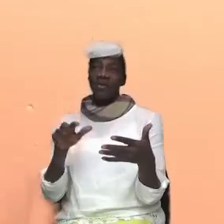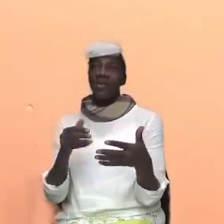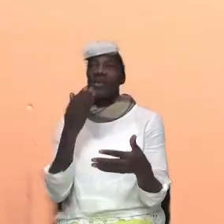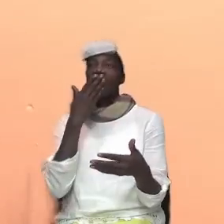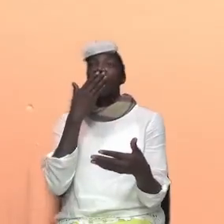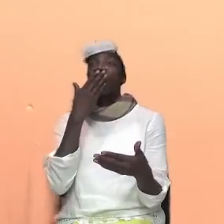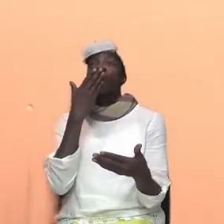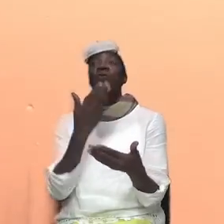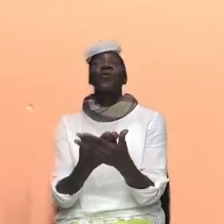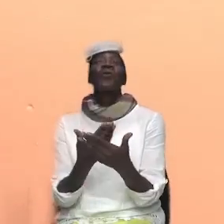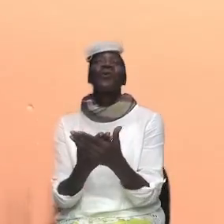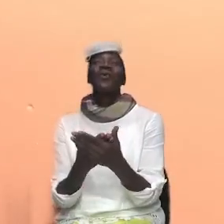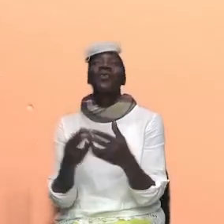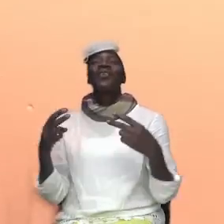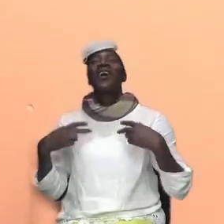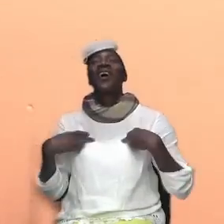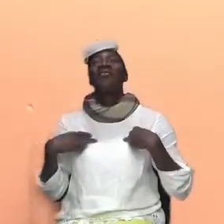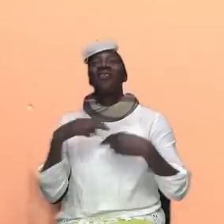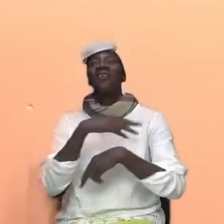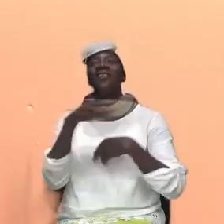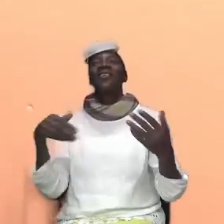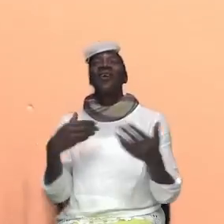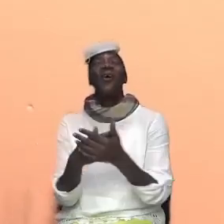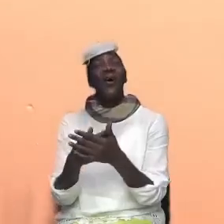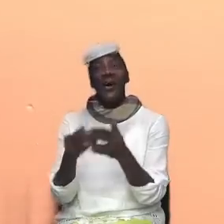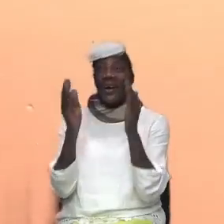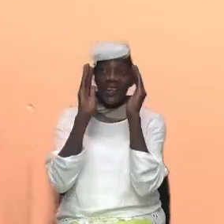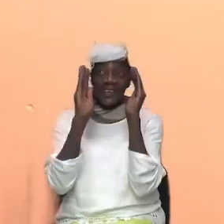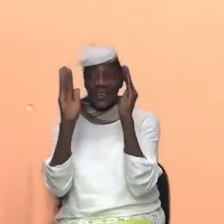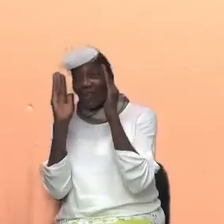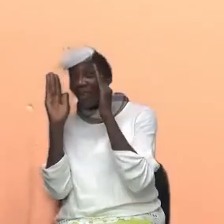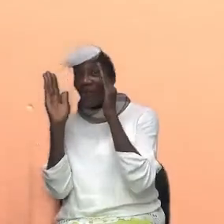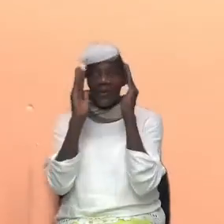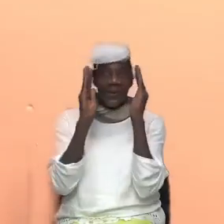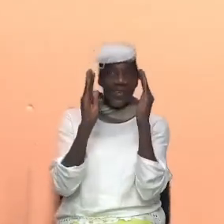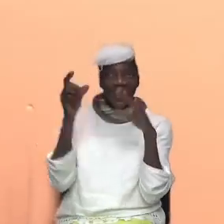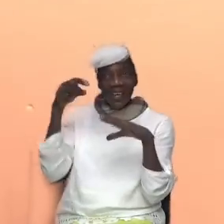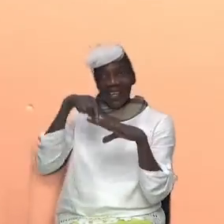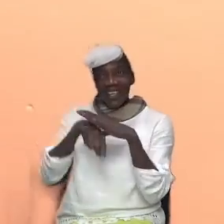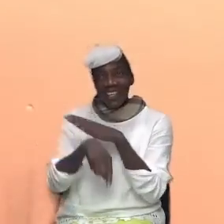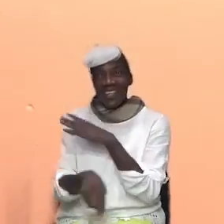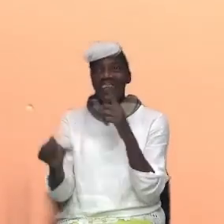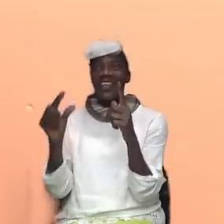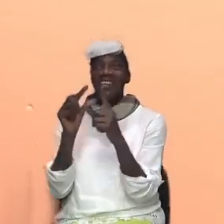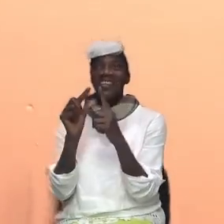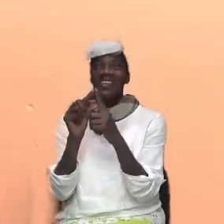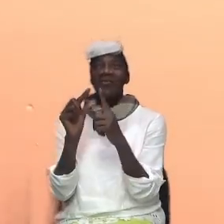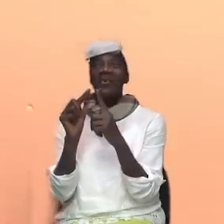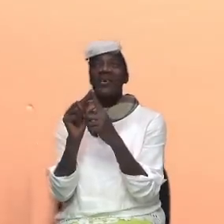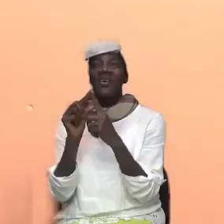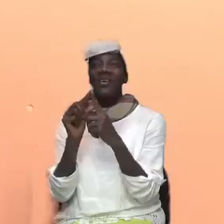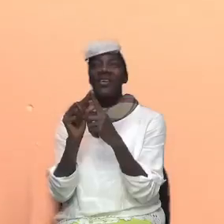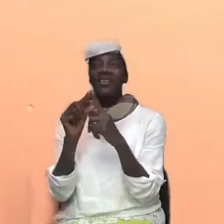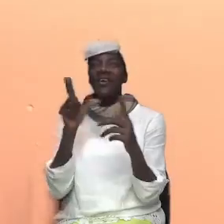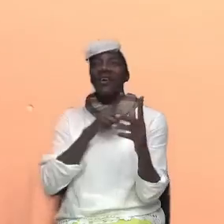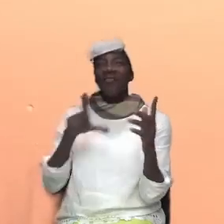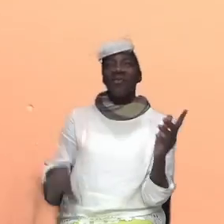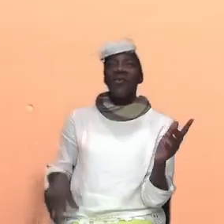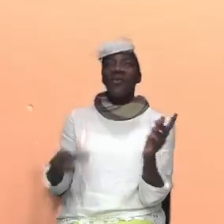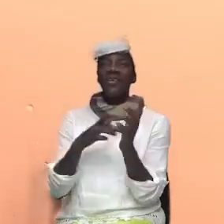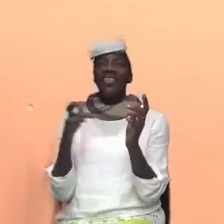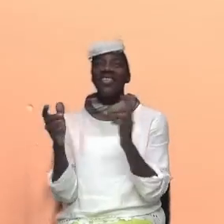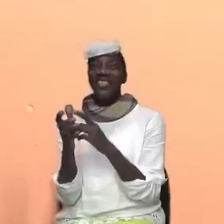very good to have us all tuned in to dig into the words of our Lord